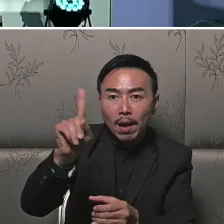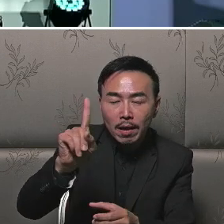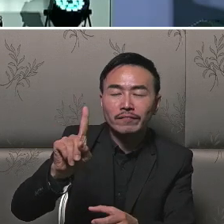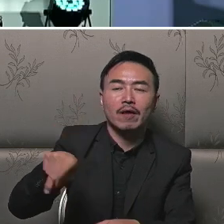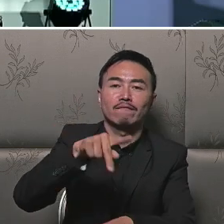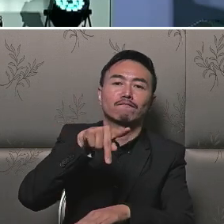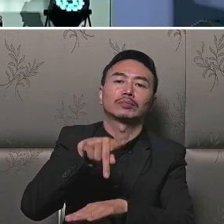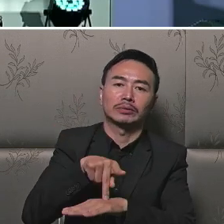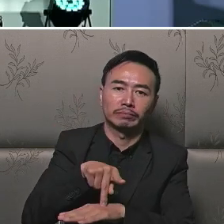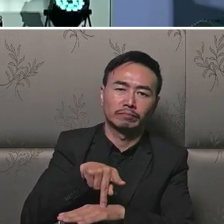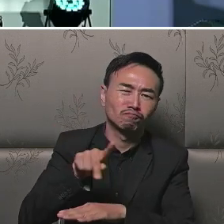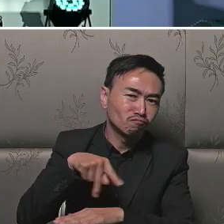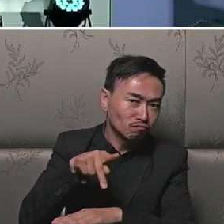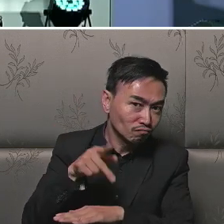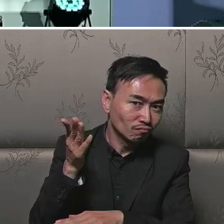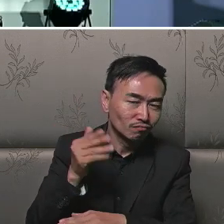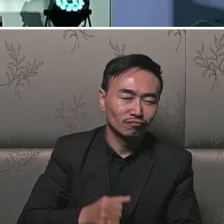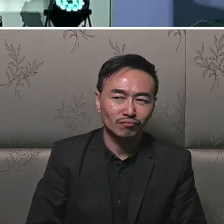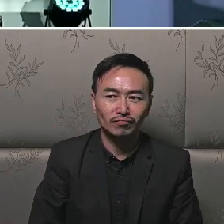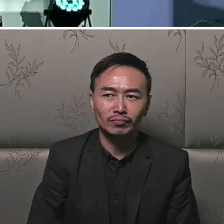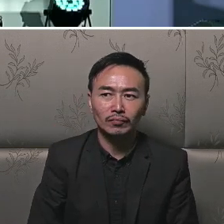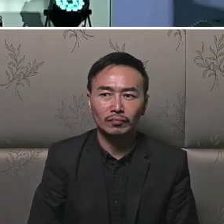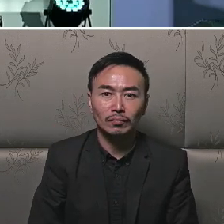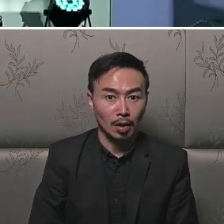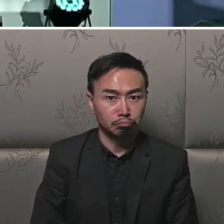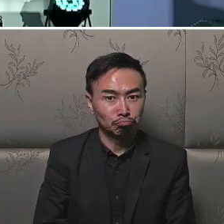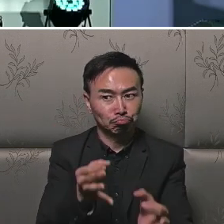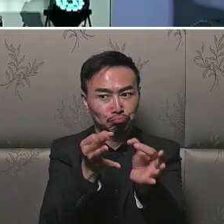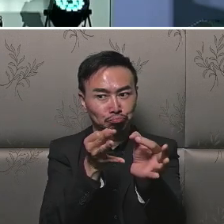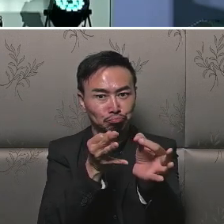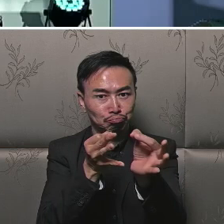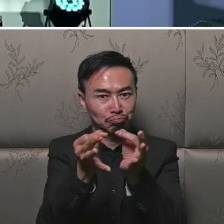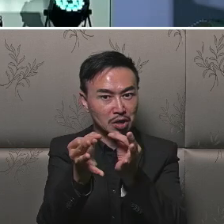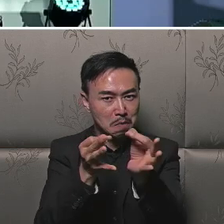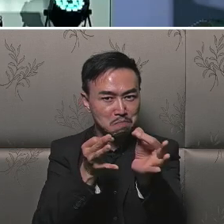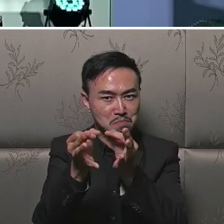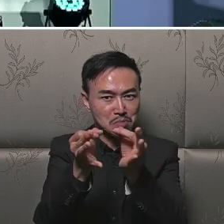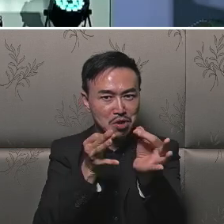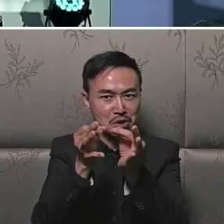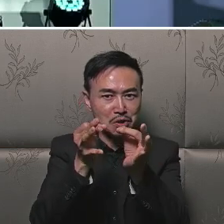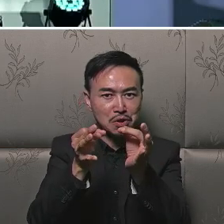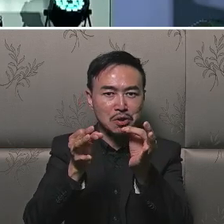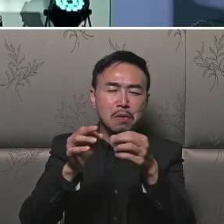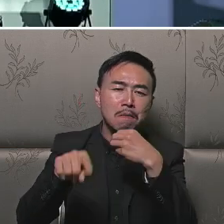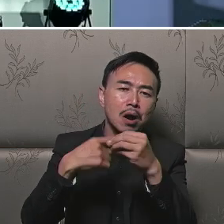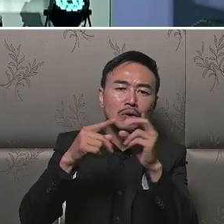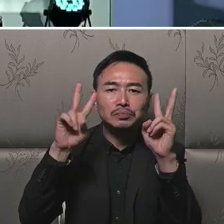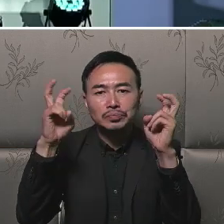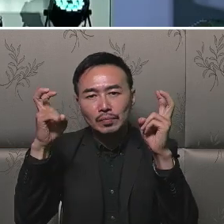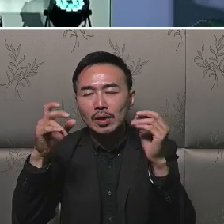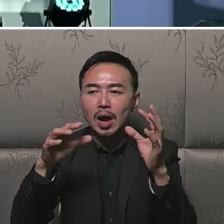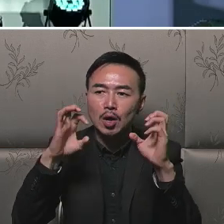expanding flexible learning opportunities for indigenous in the Philippines, the PASU program.